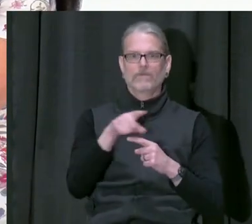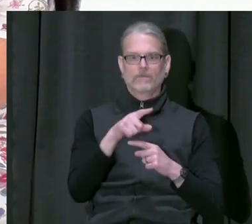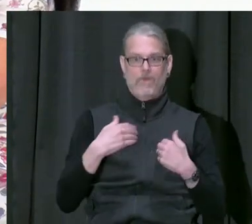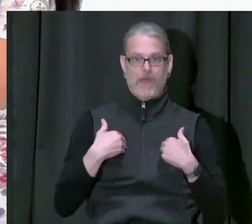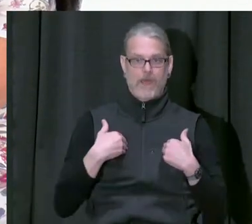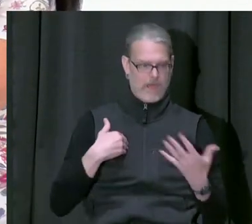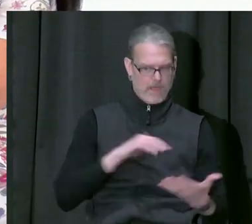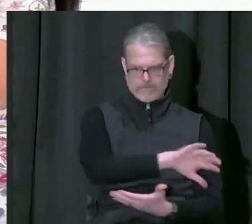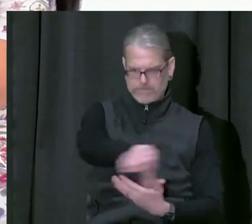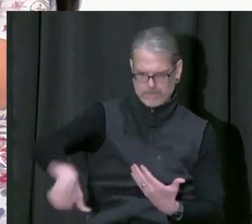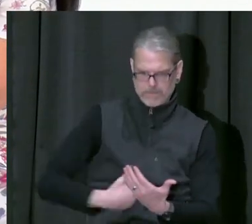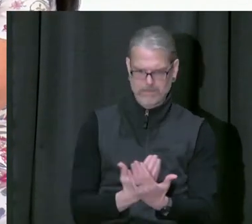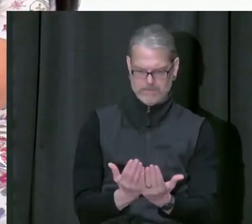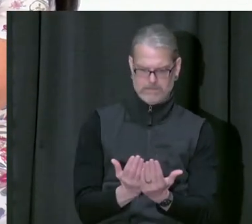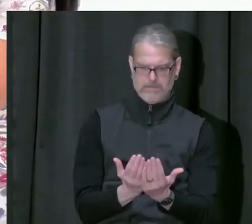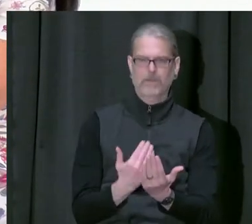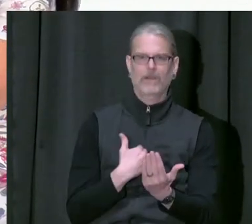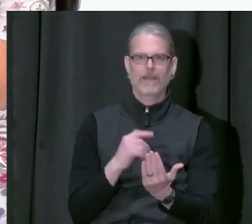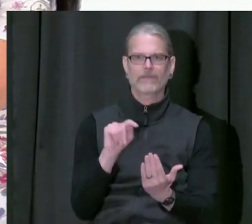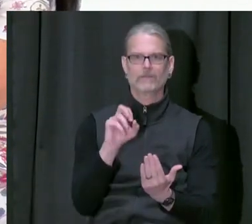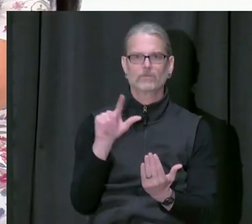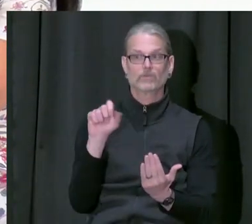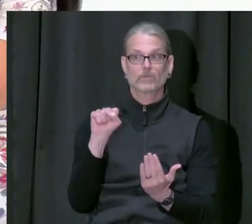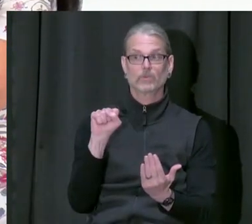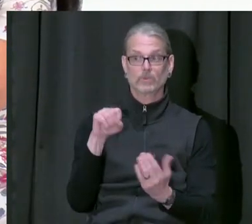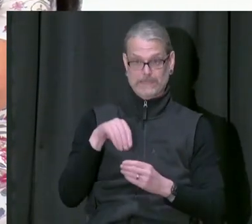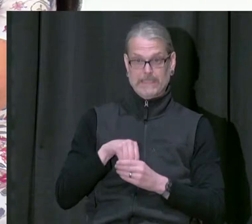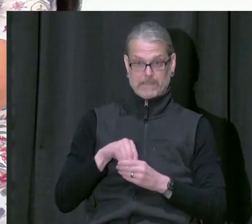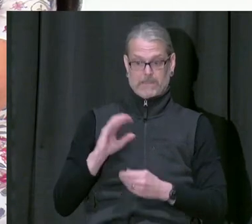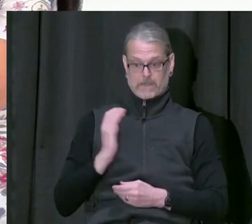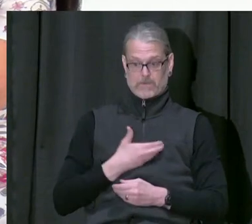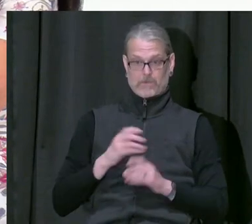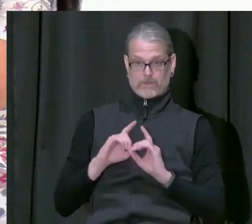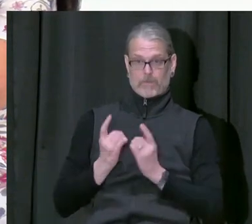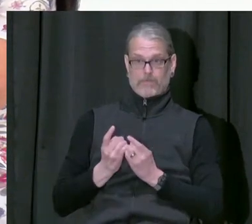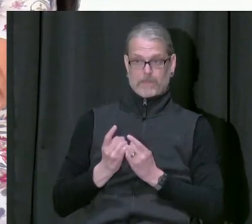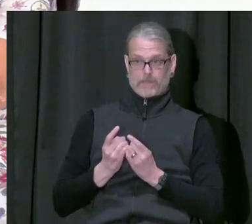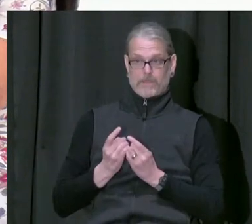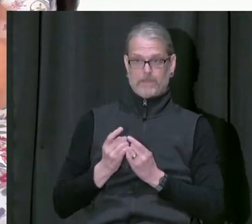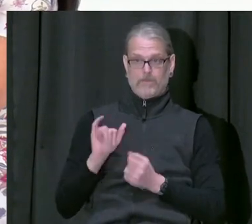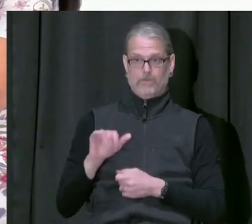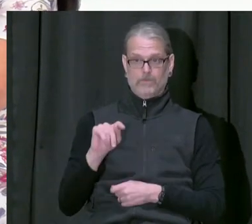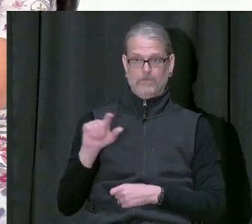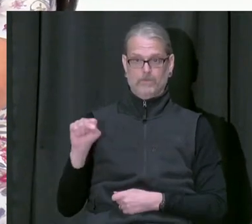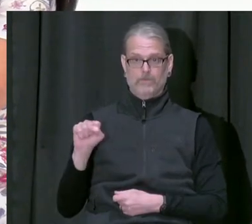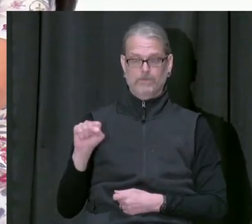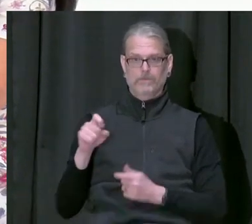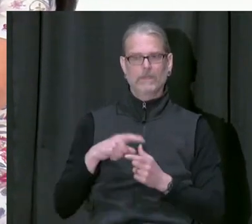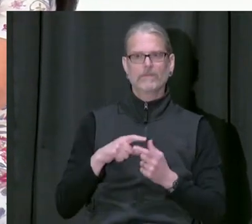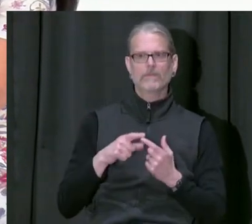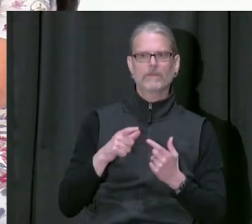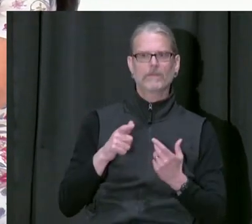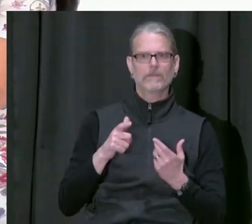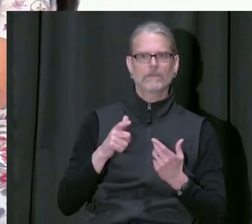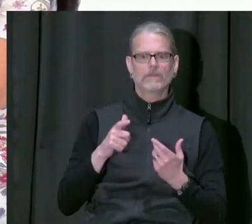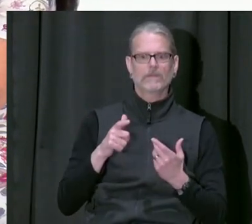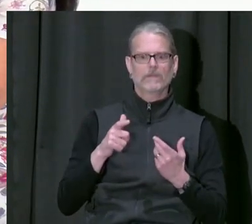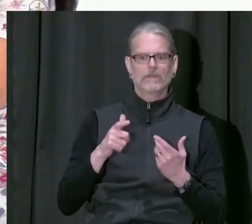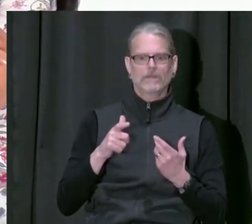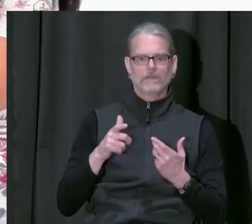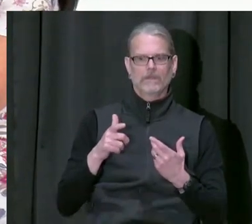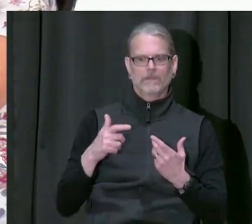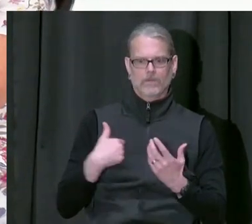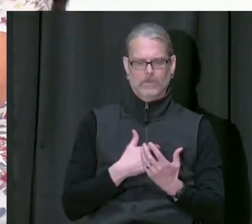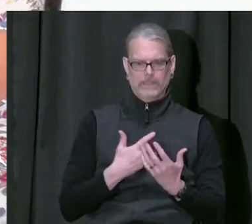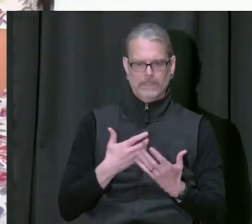that, we looked at the tools that we had internally. And then we came up with, again, it's not something you can come up overnight if you